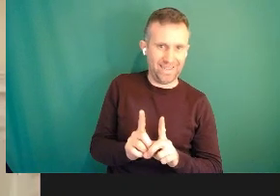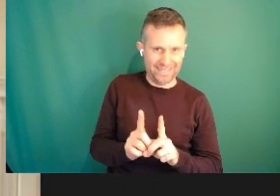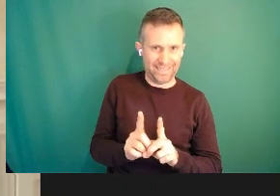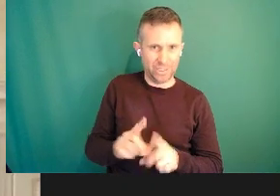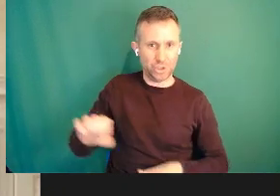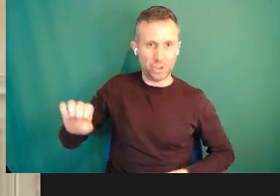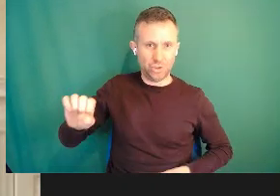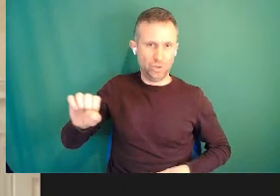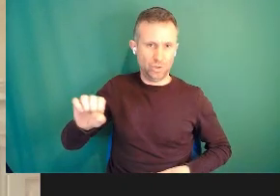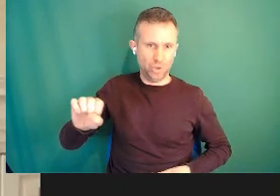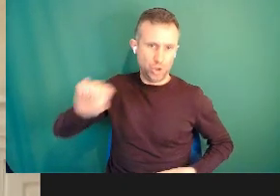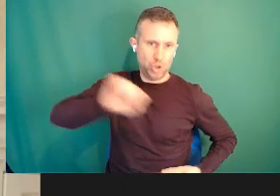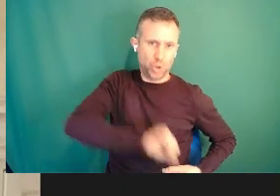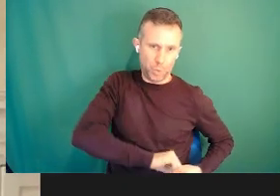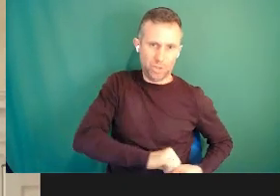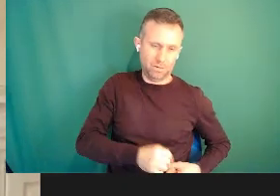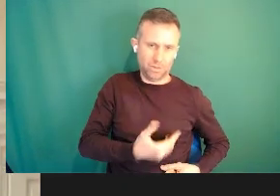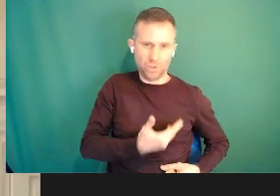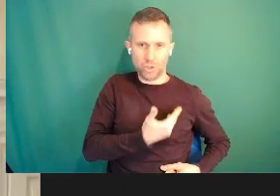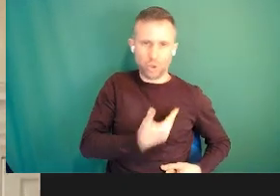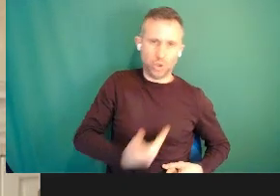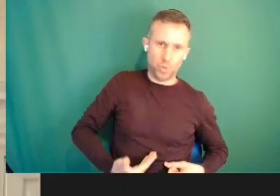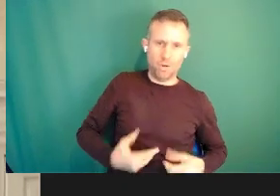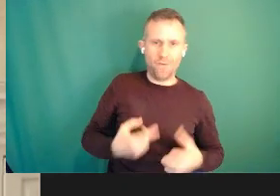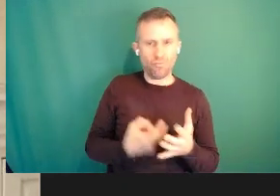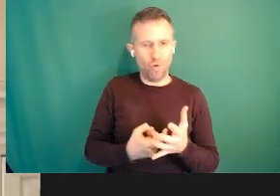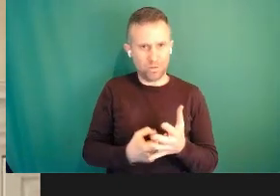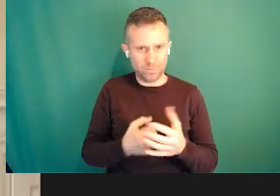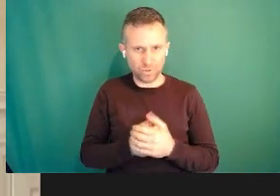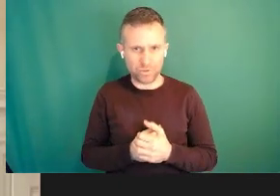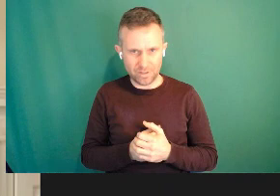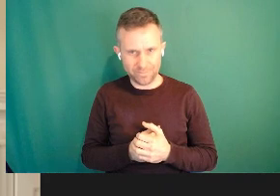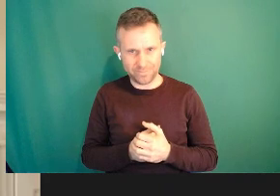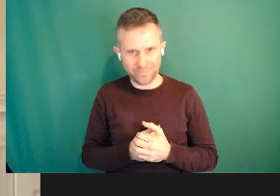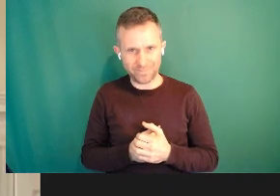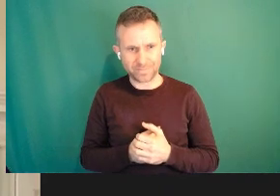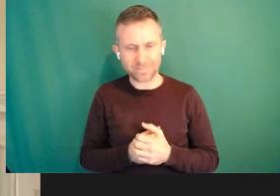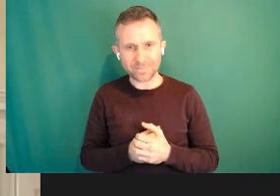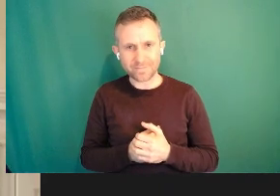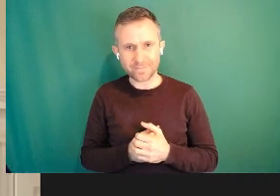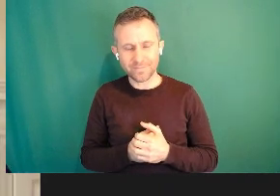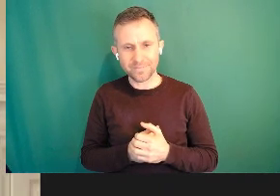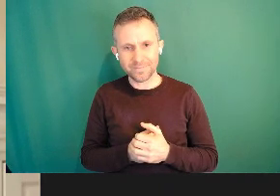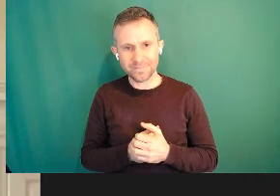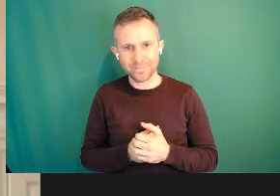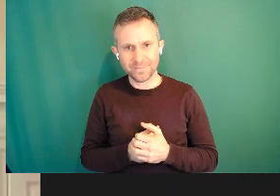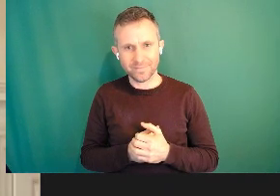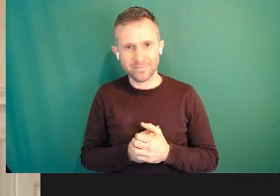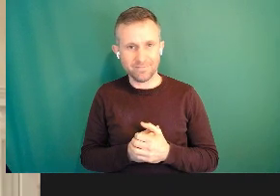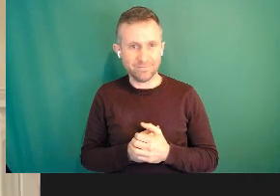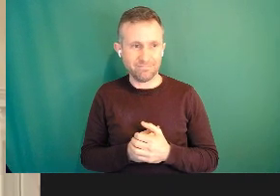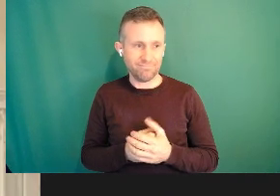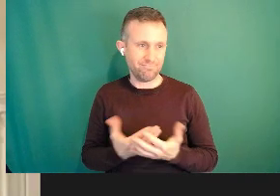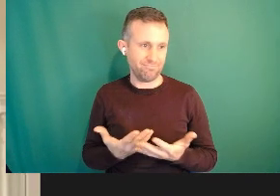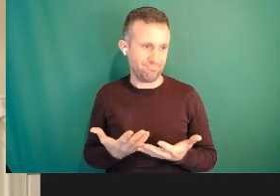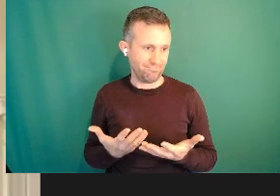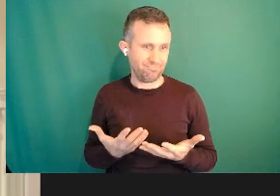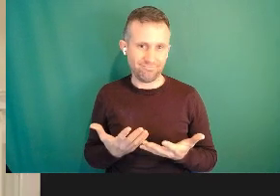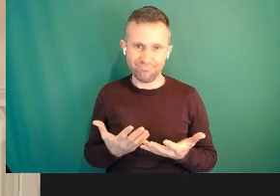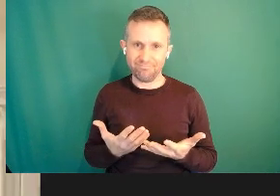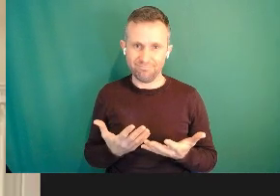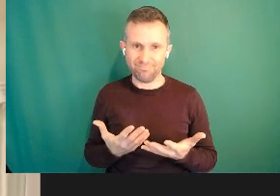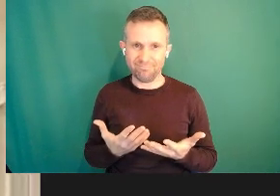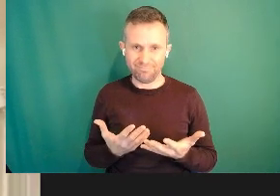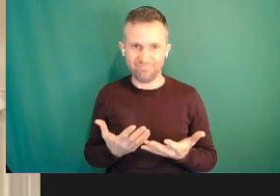the Duchess of Roxburgh. And she would have, well, he was in the army, and he